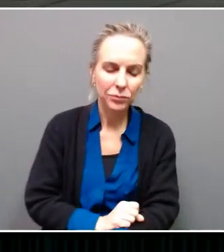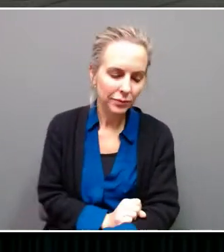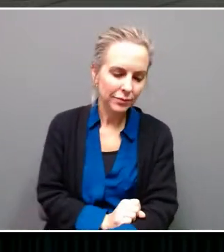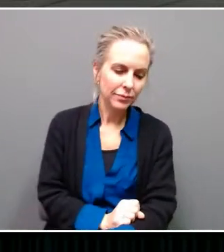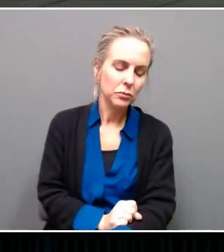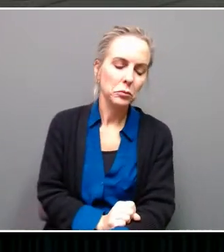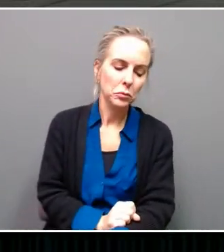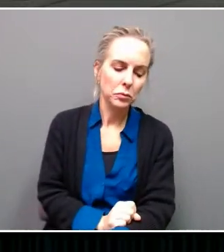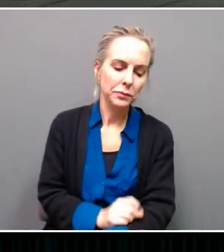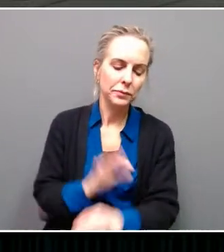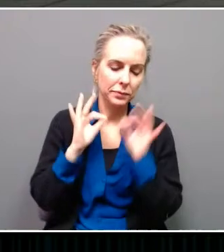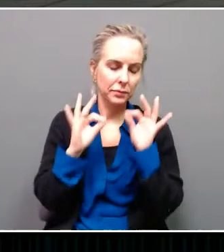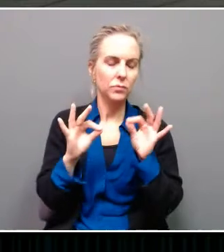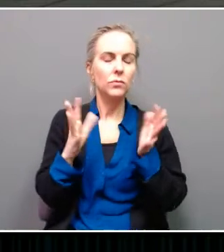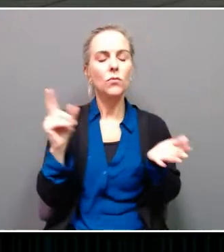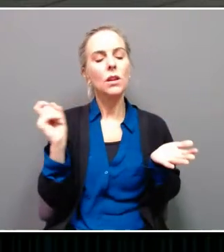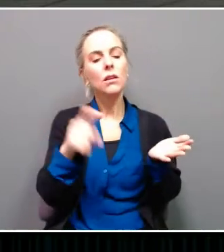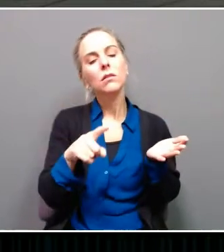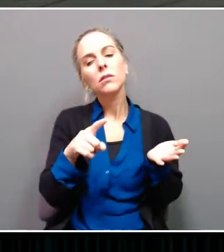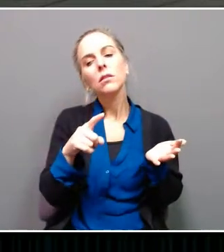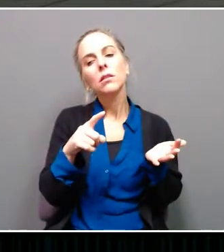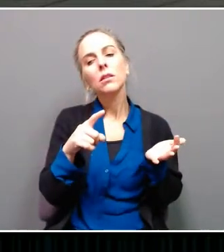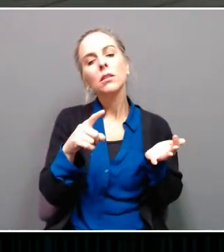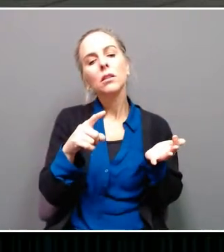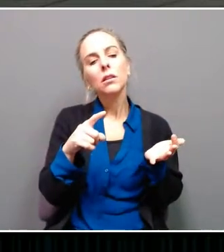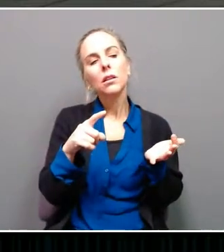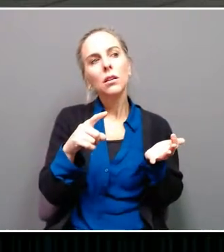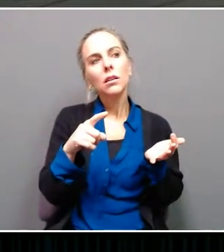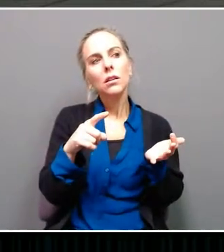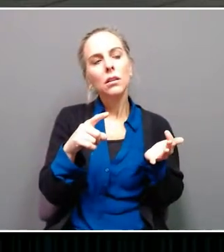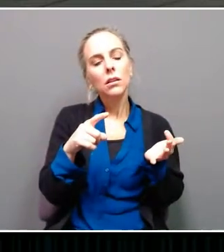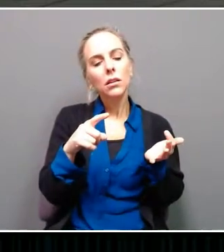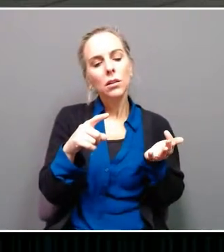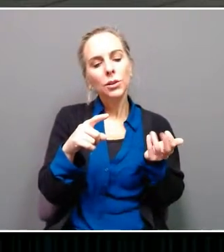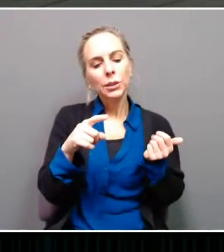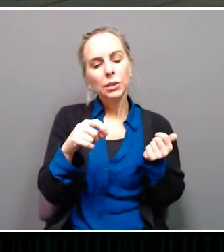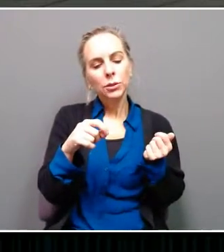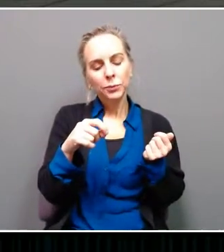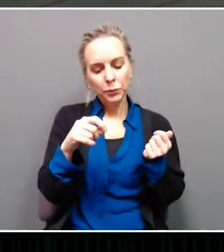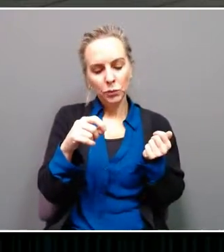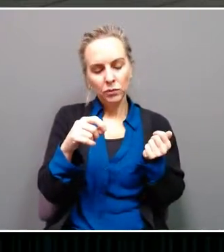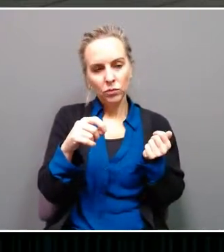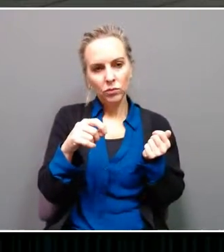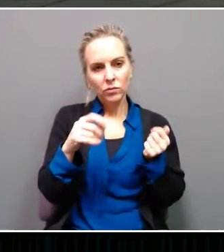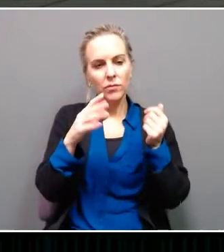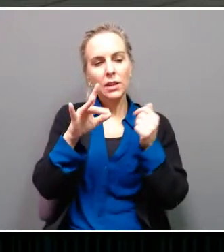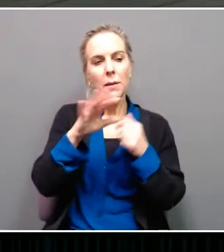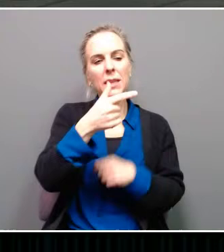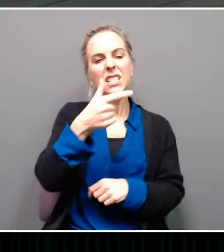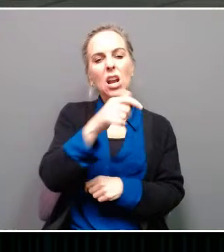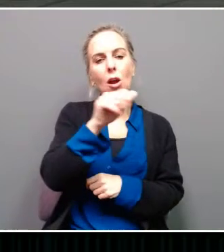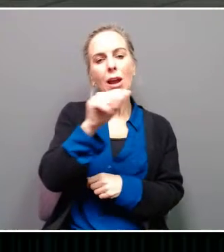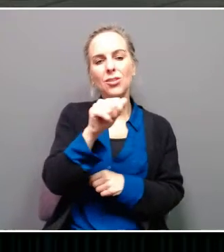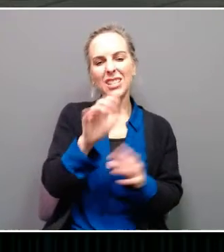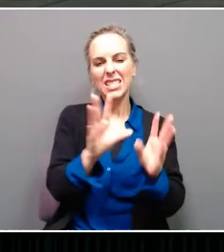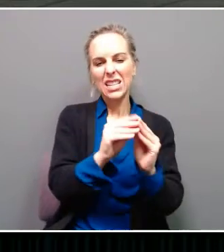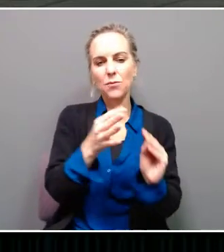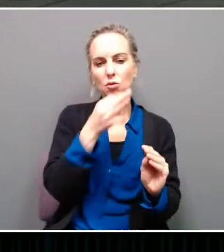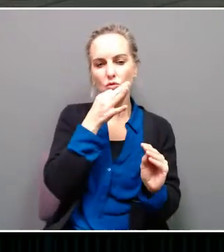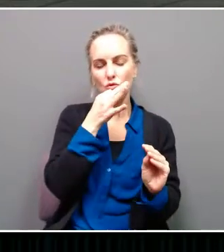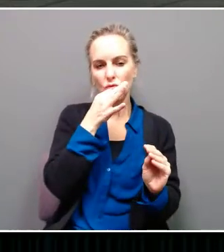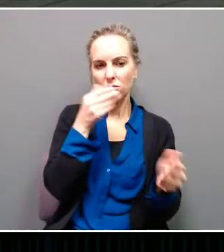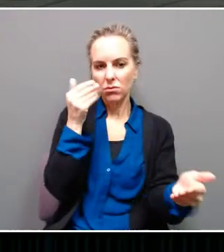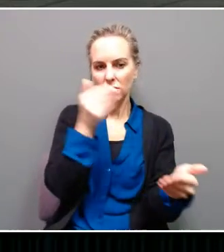Good. I wanted to ask you. Good. I wanted to ask you about the General Assembly session that's coming up in about a